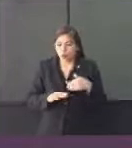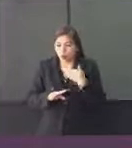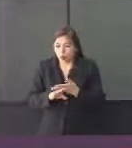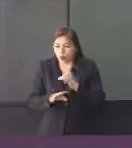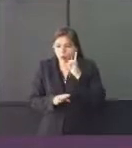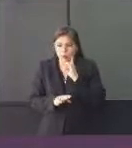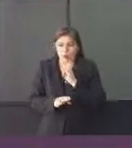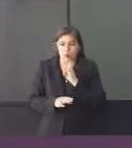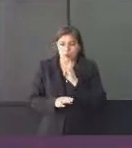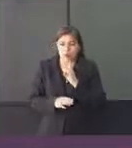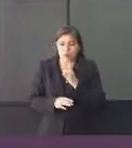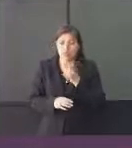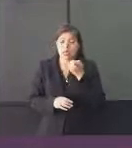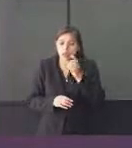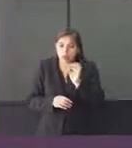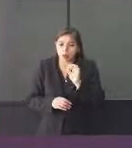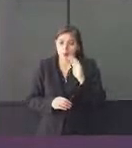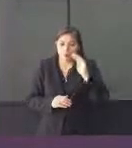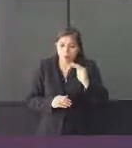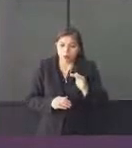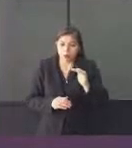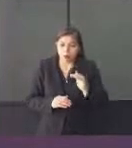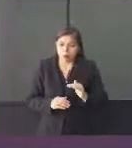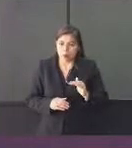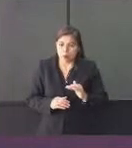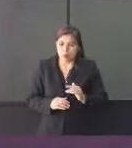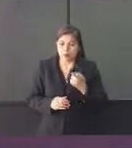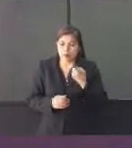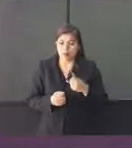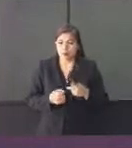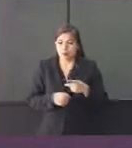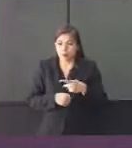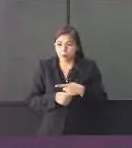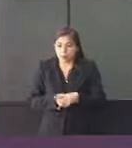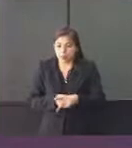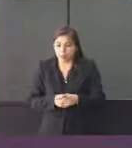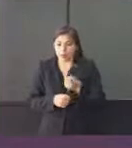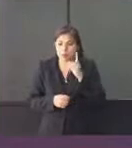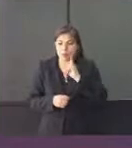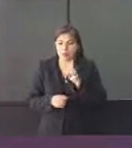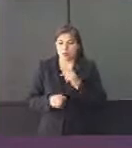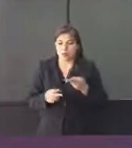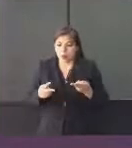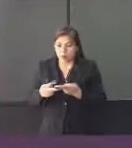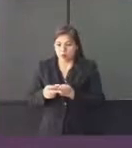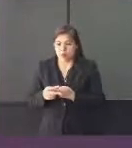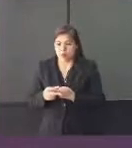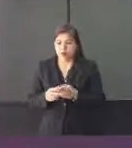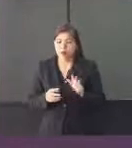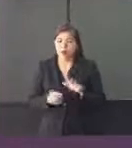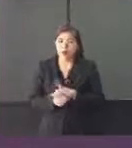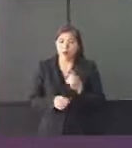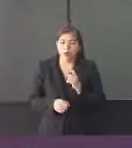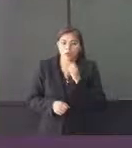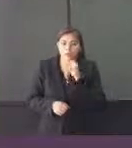violence. We have a decrease in the incidence of the crime of femicide because